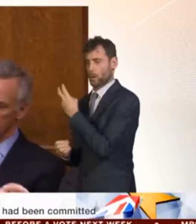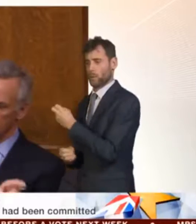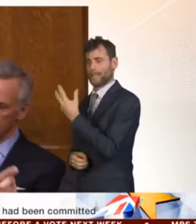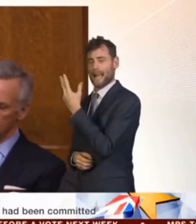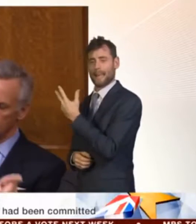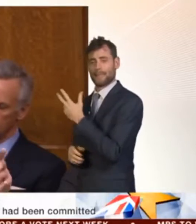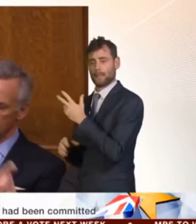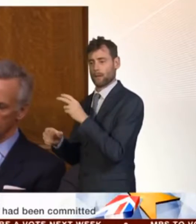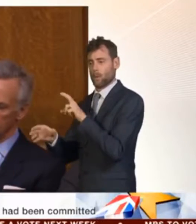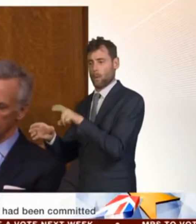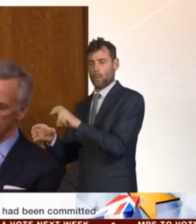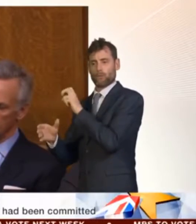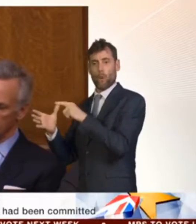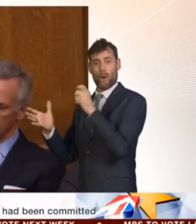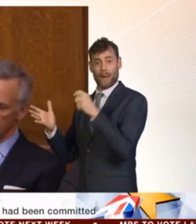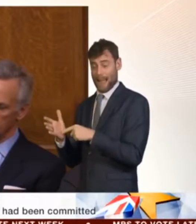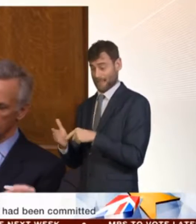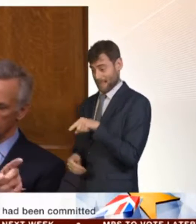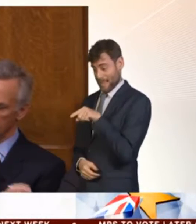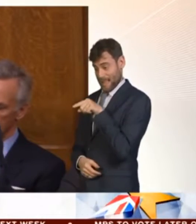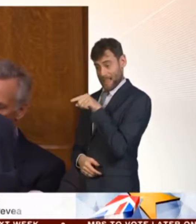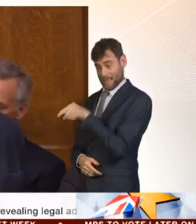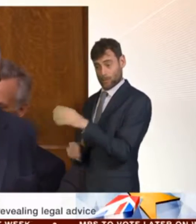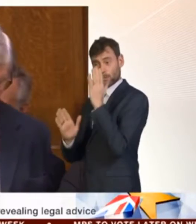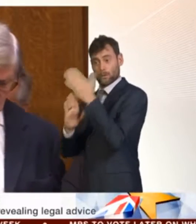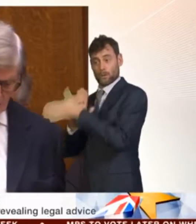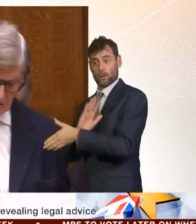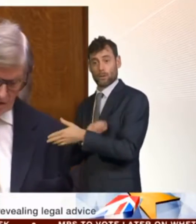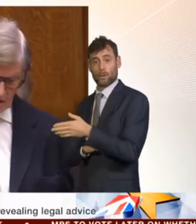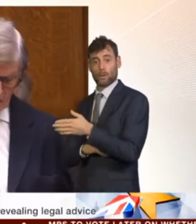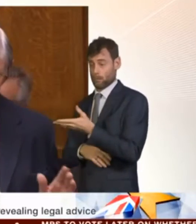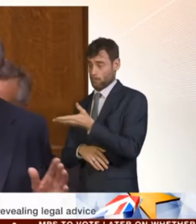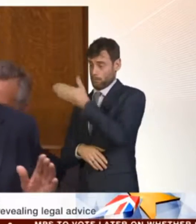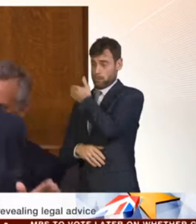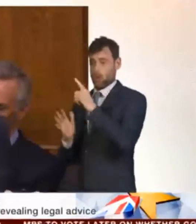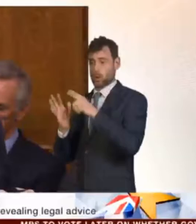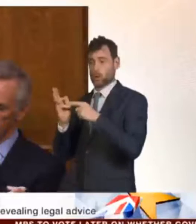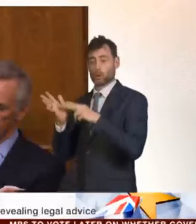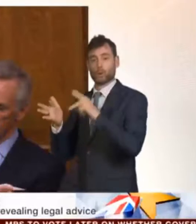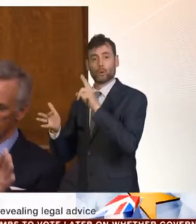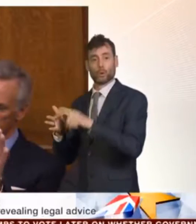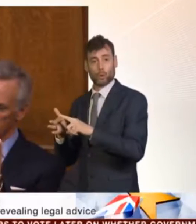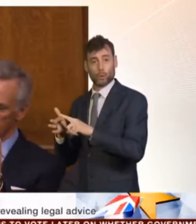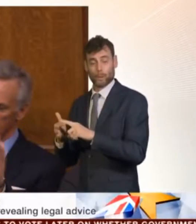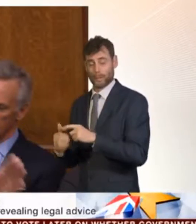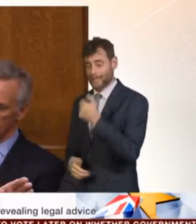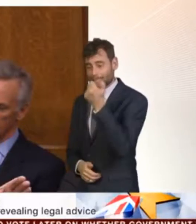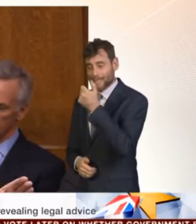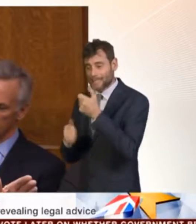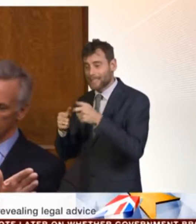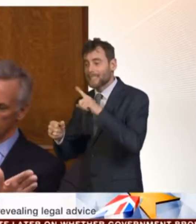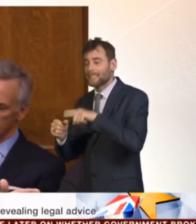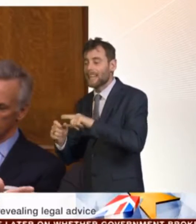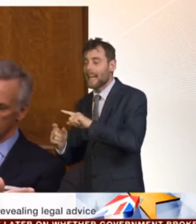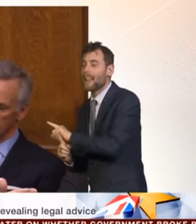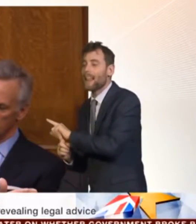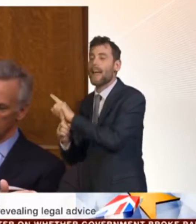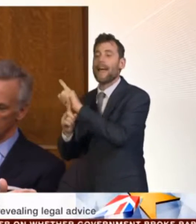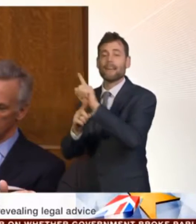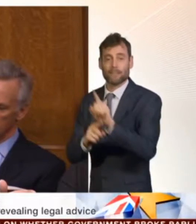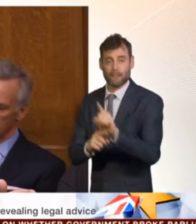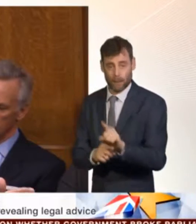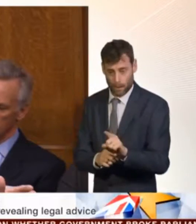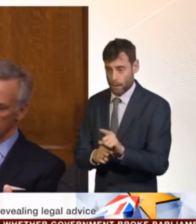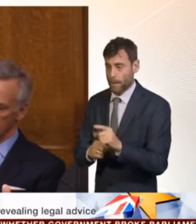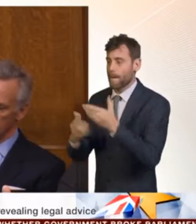passed on the 26th of June. 16 days passed, and then we were presented